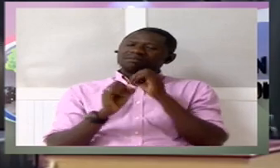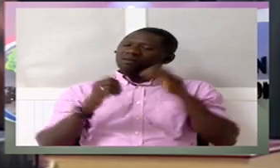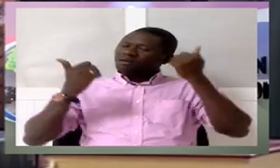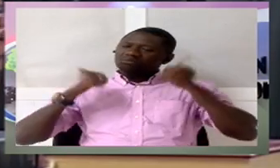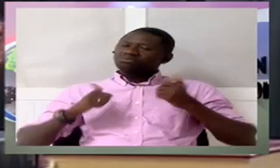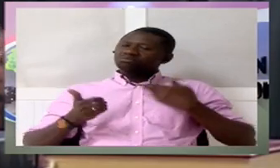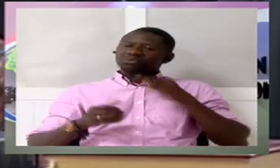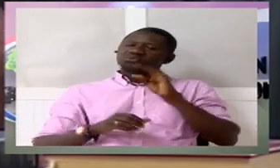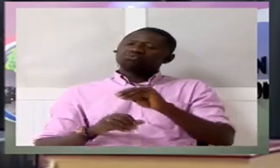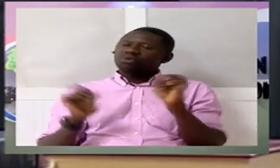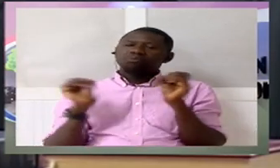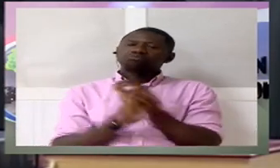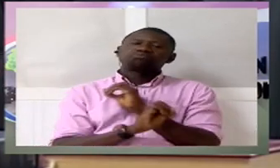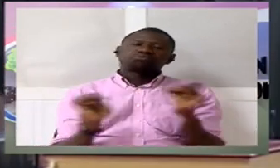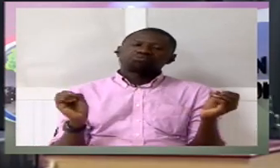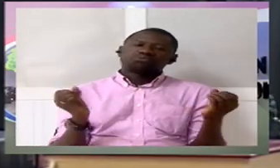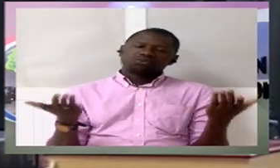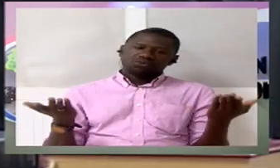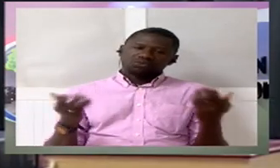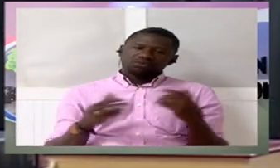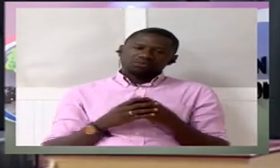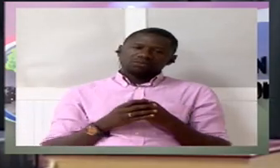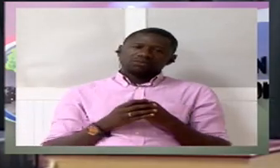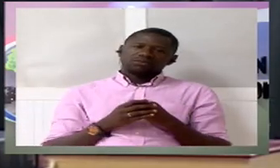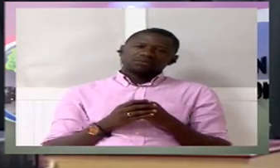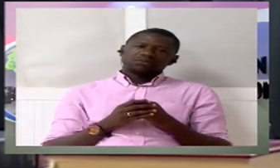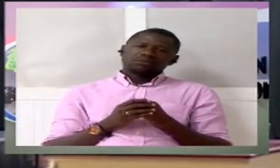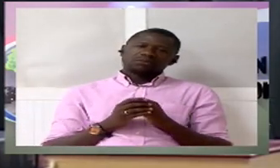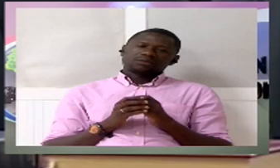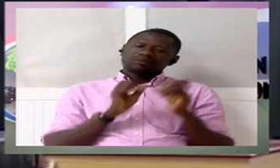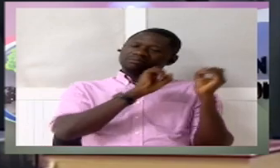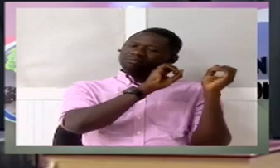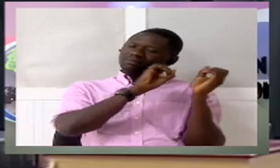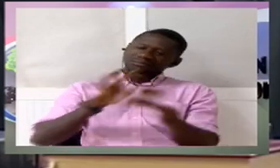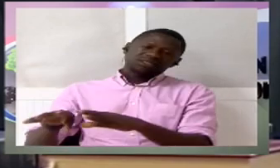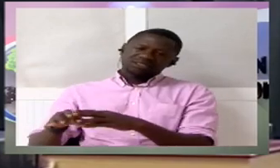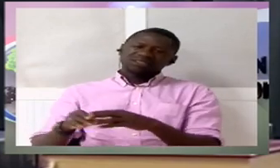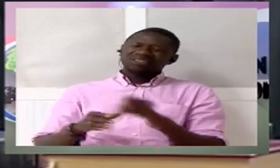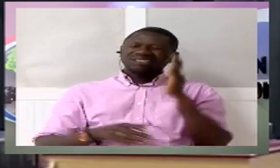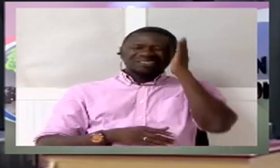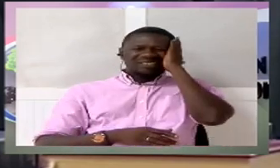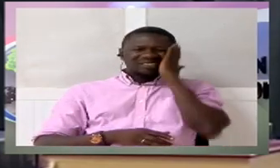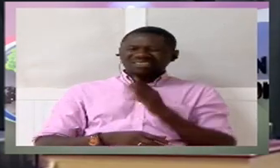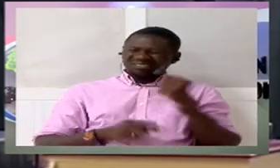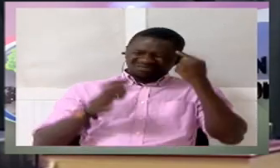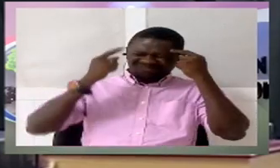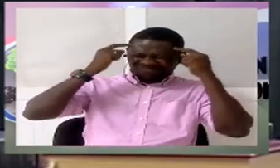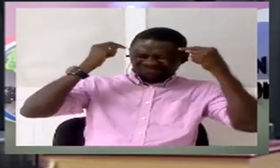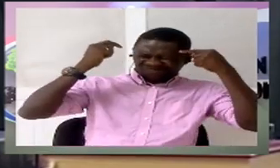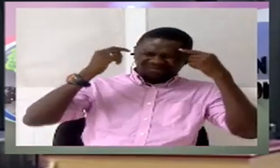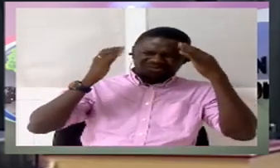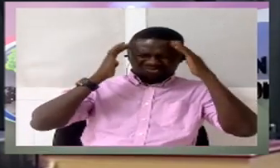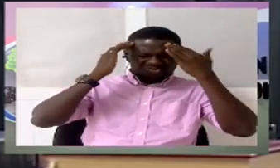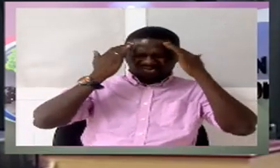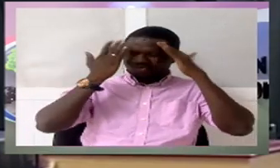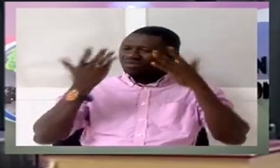committed. Me yalla ngon defan kunni wonana ma ke. Plunge me in a serious psychological disorder. Wonara namfan odunde kura me yalla ngon